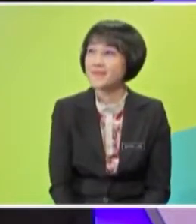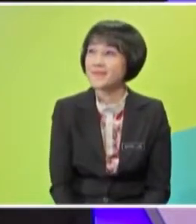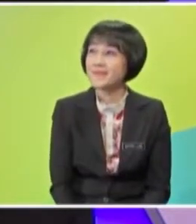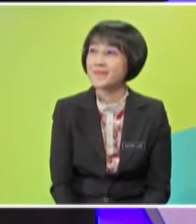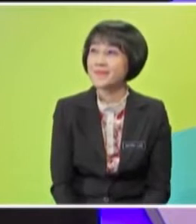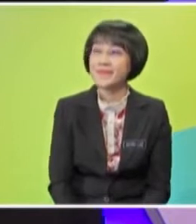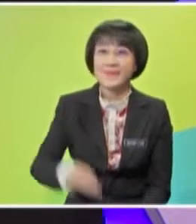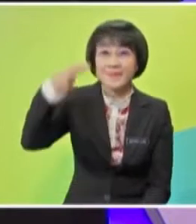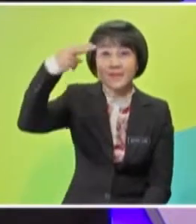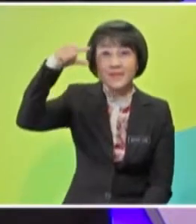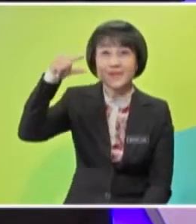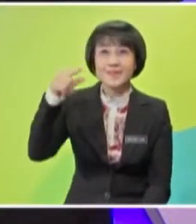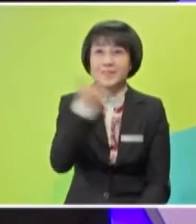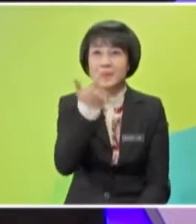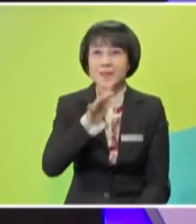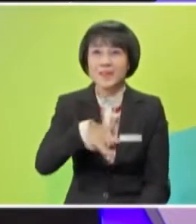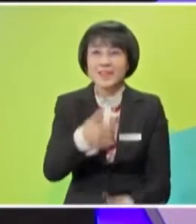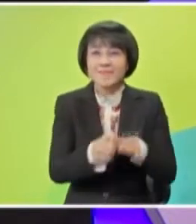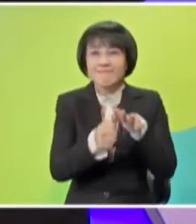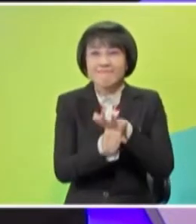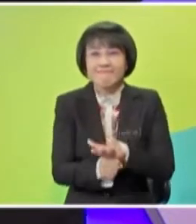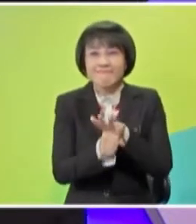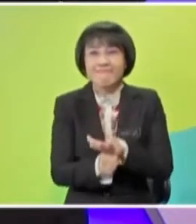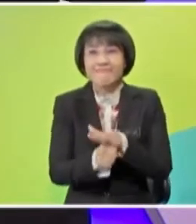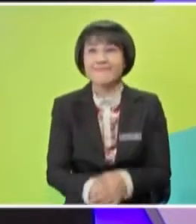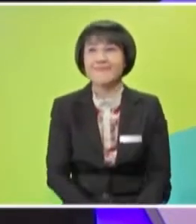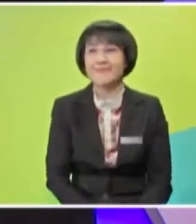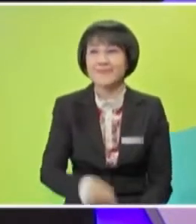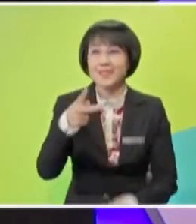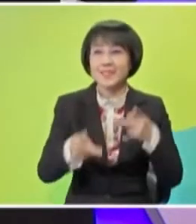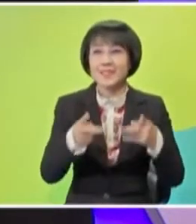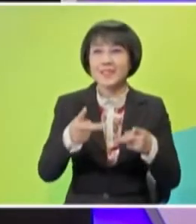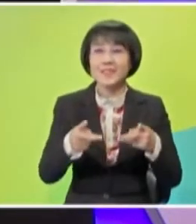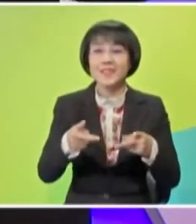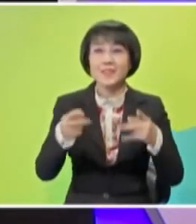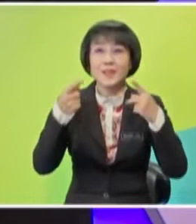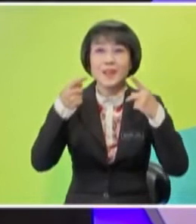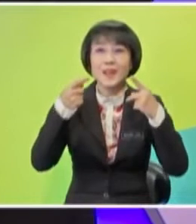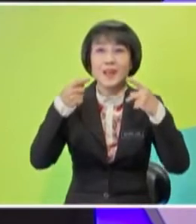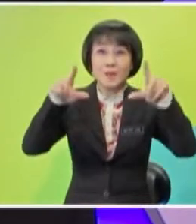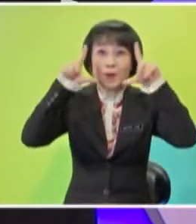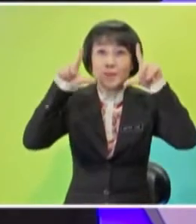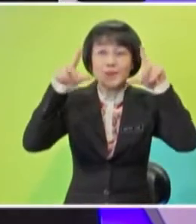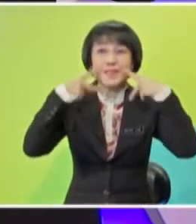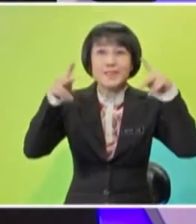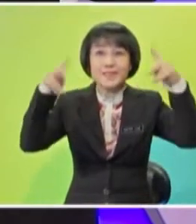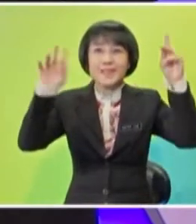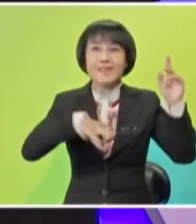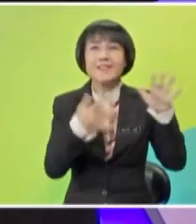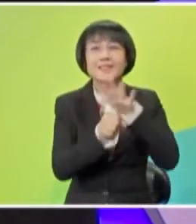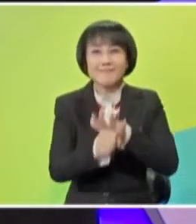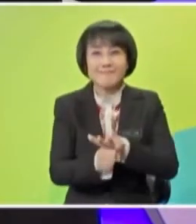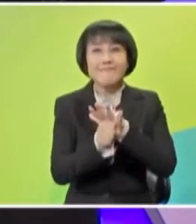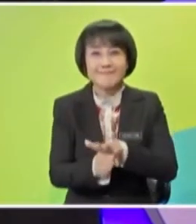feel the pressure. Yeah, that's the right. peer pressure sometimes also are super strong. So it's good for us to hear this from